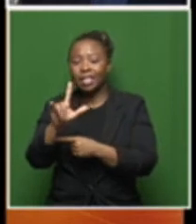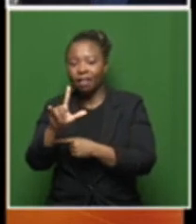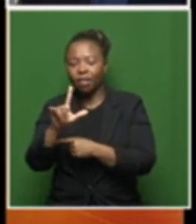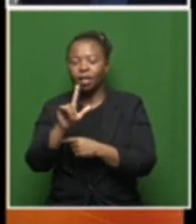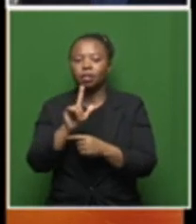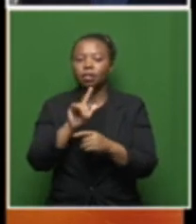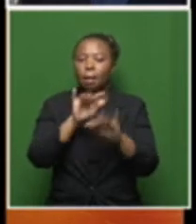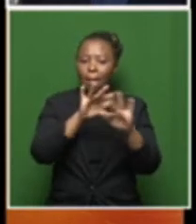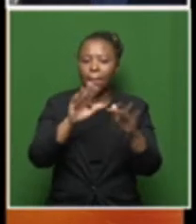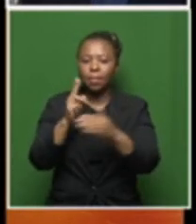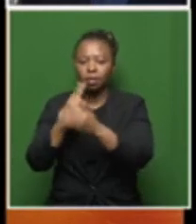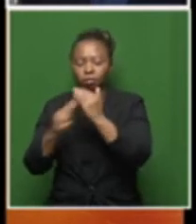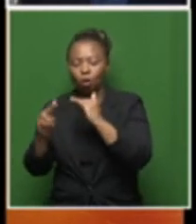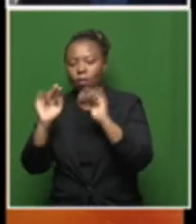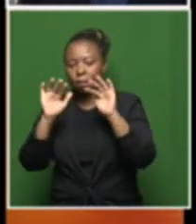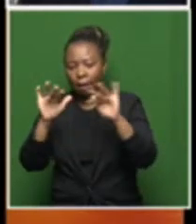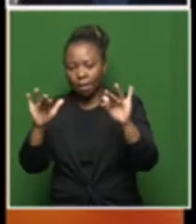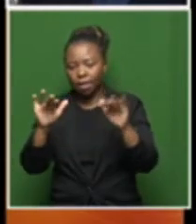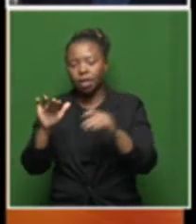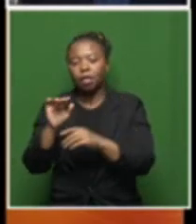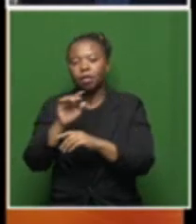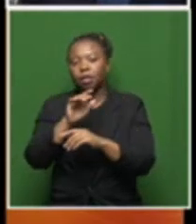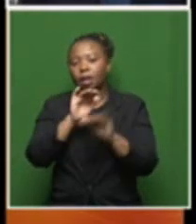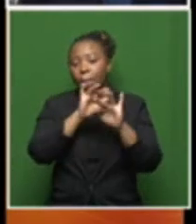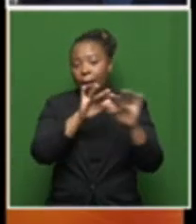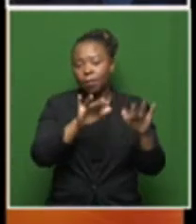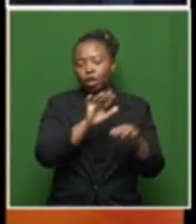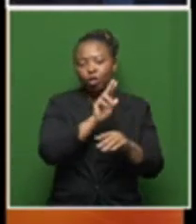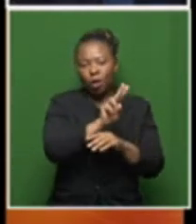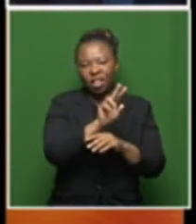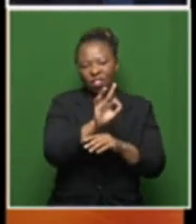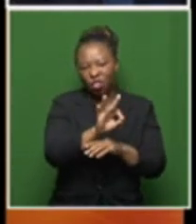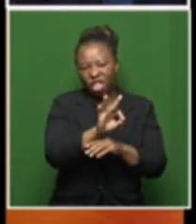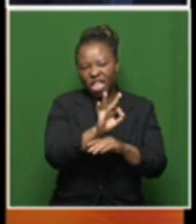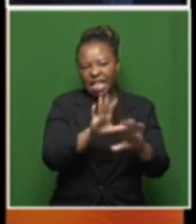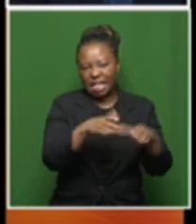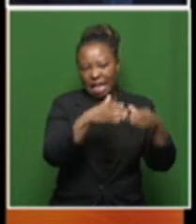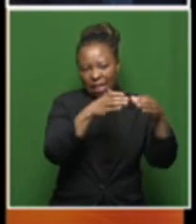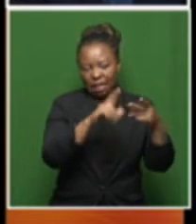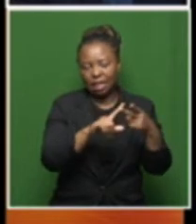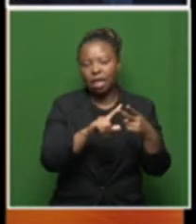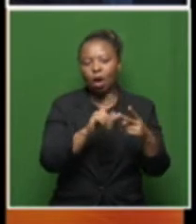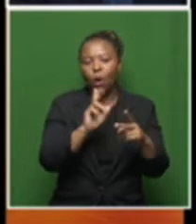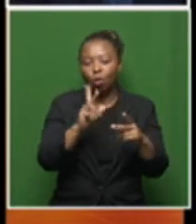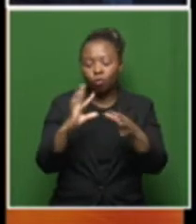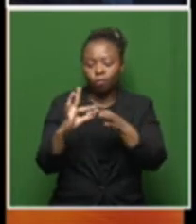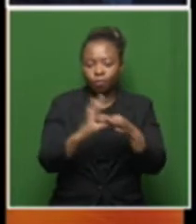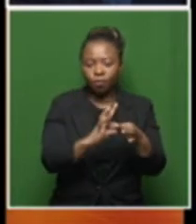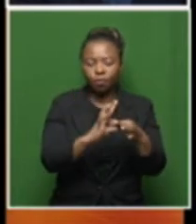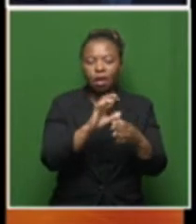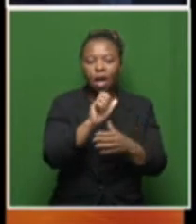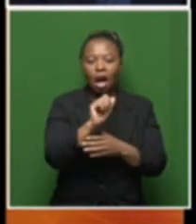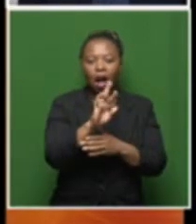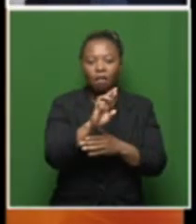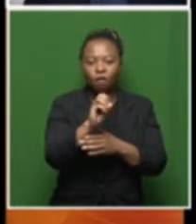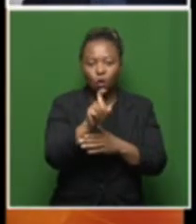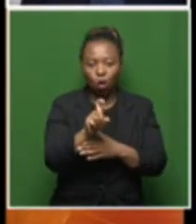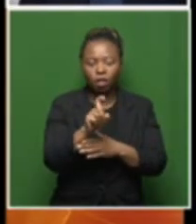private together. Public sector, about 23 tons per day. And we are working with AFROX to scale our capacity as